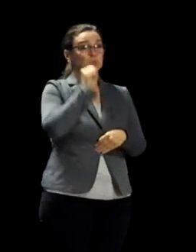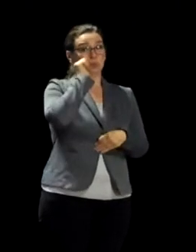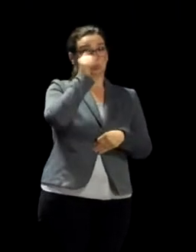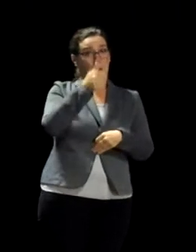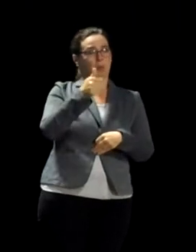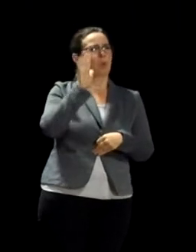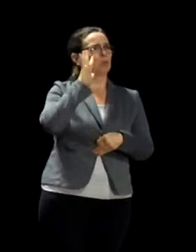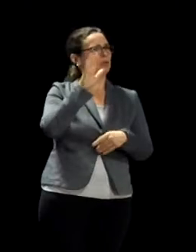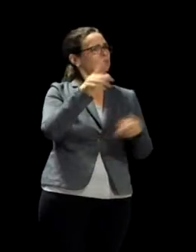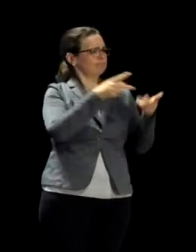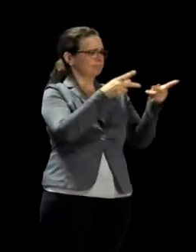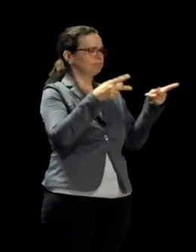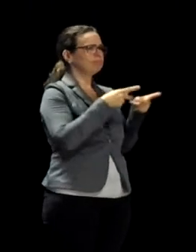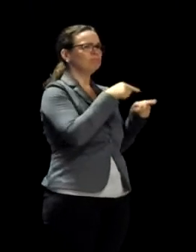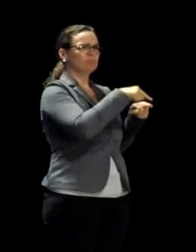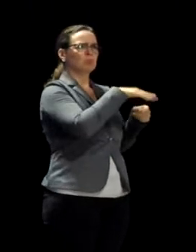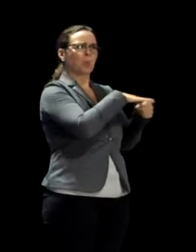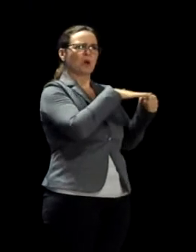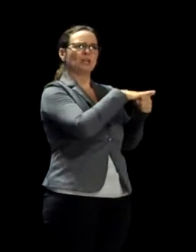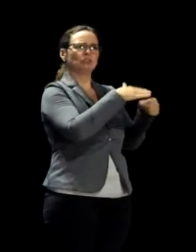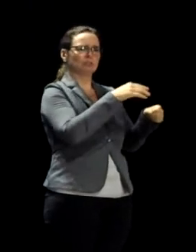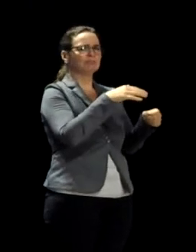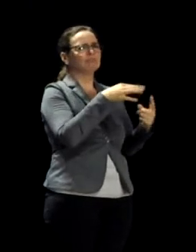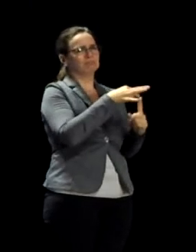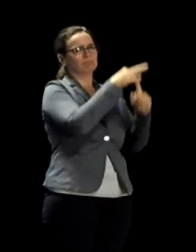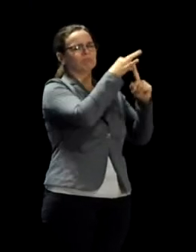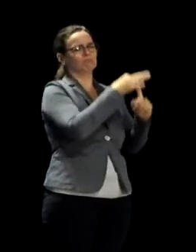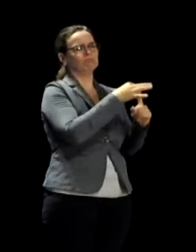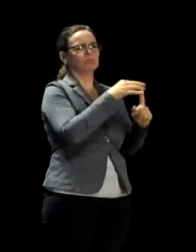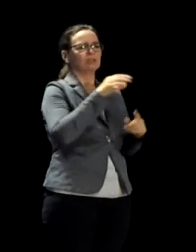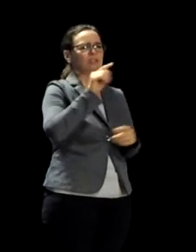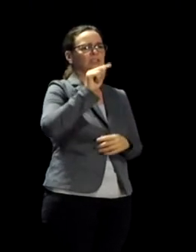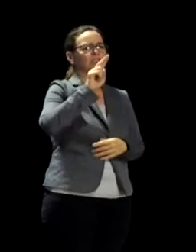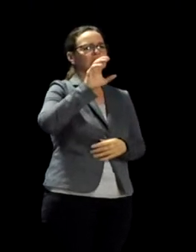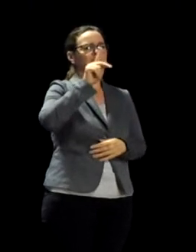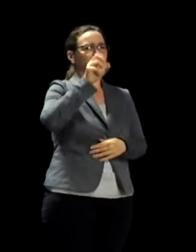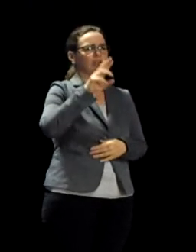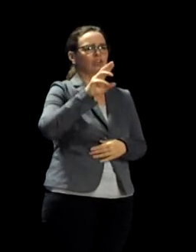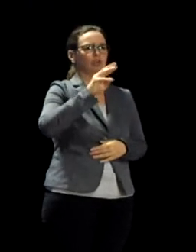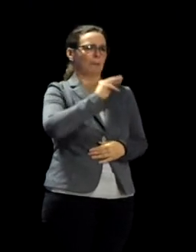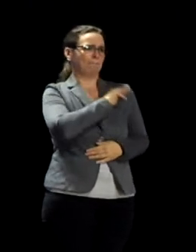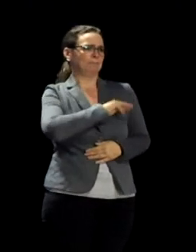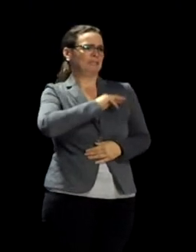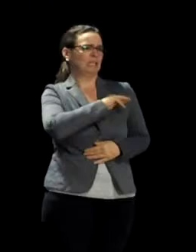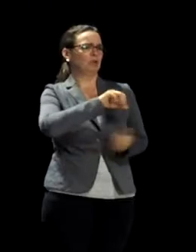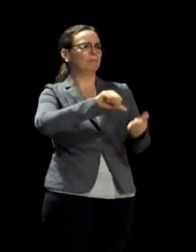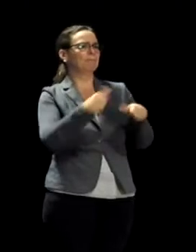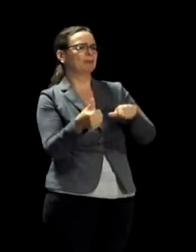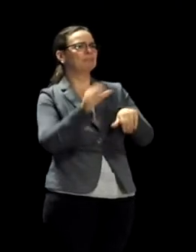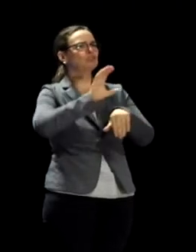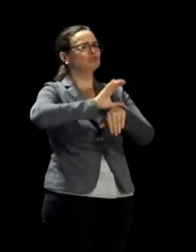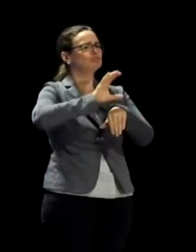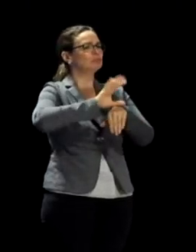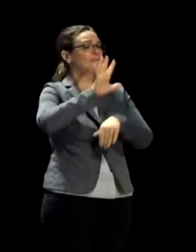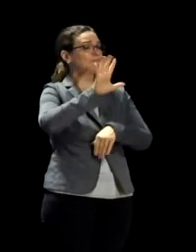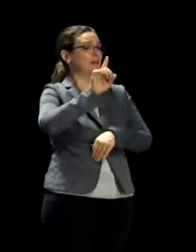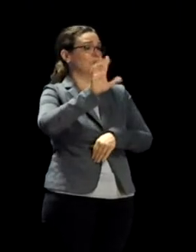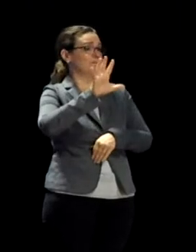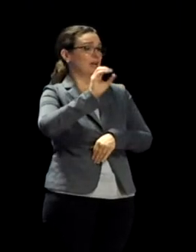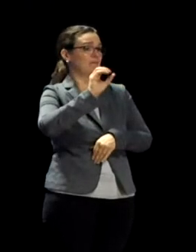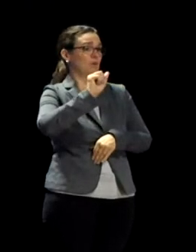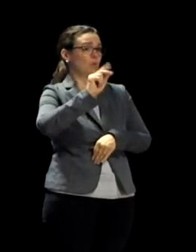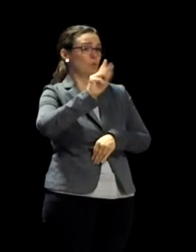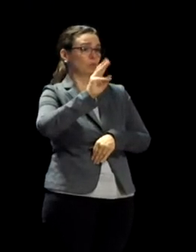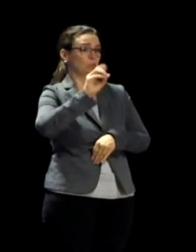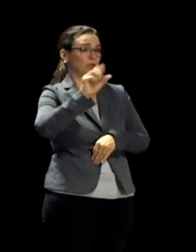Baptist Church, 515 Oakwood Ave in Syracuse. We are doing this in collaboration with 100 Black